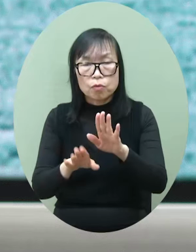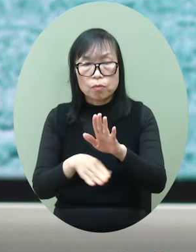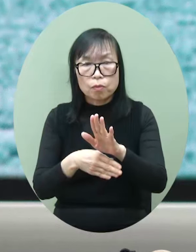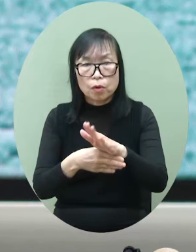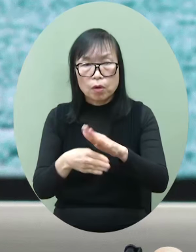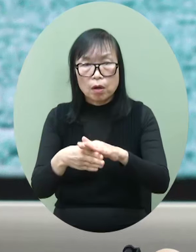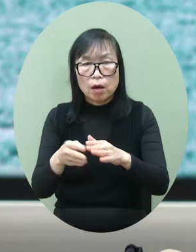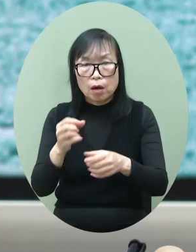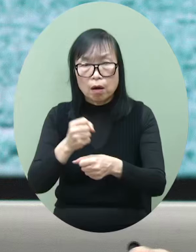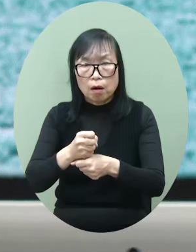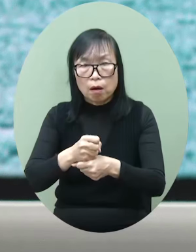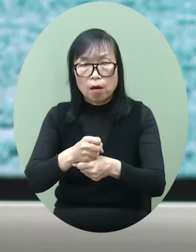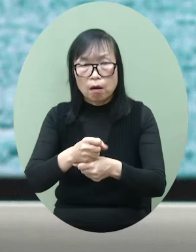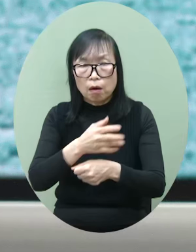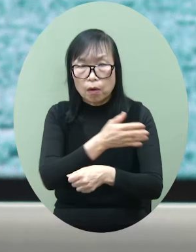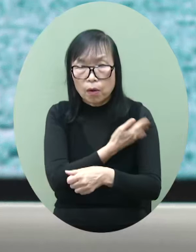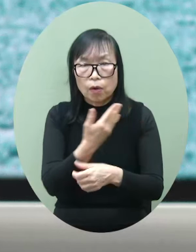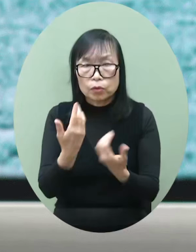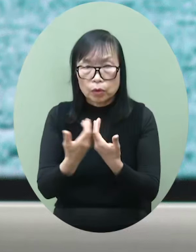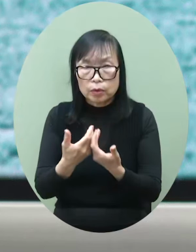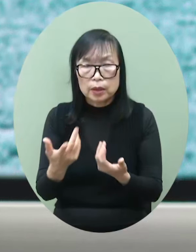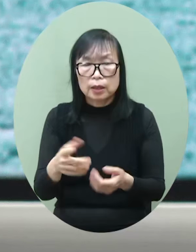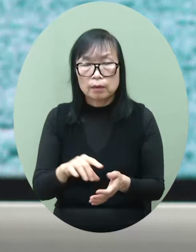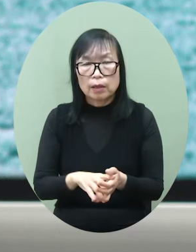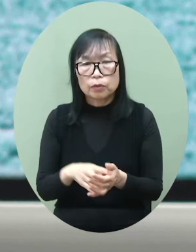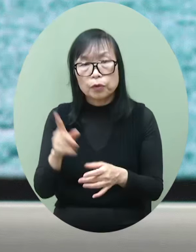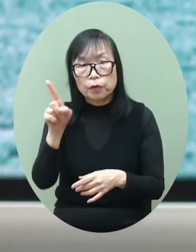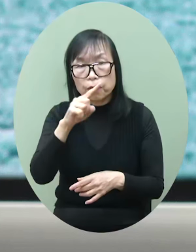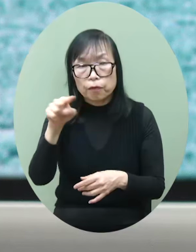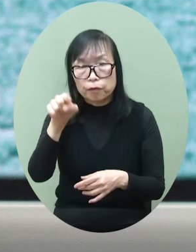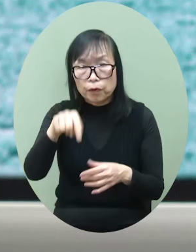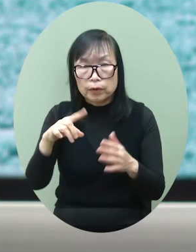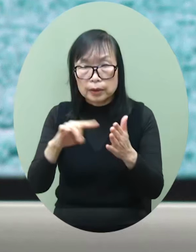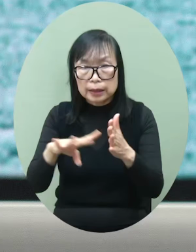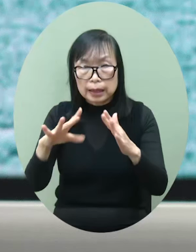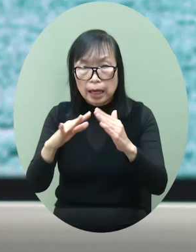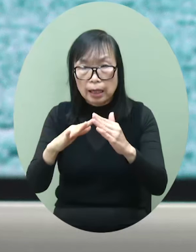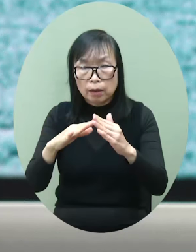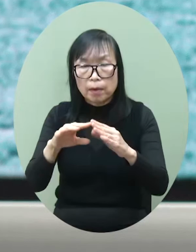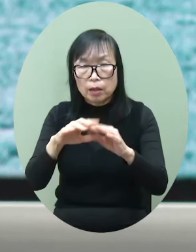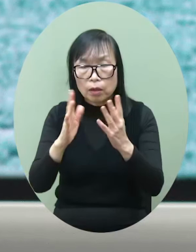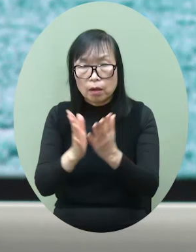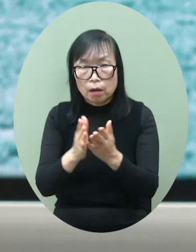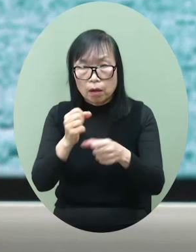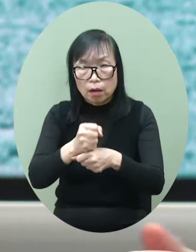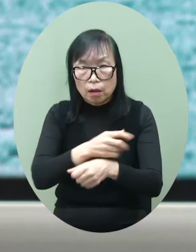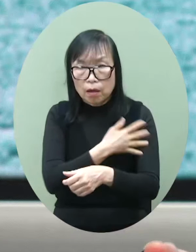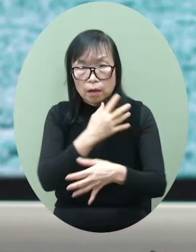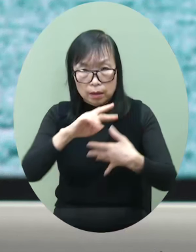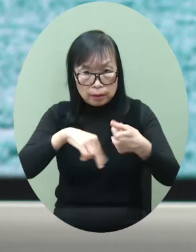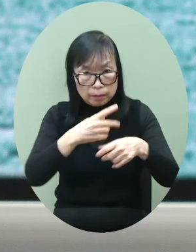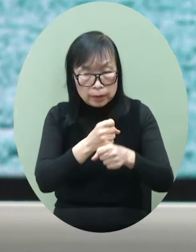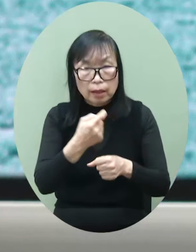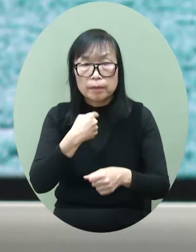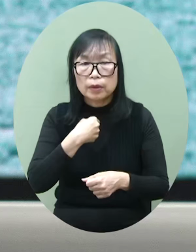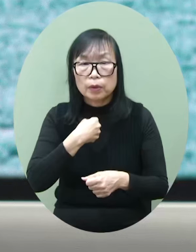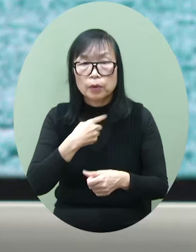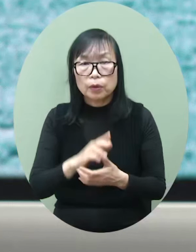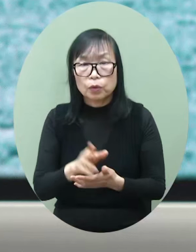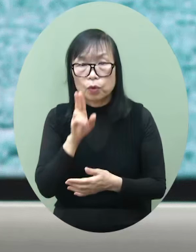stores have to be tested and also the customers who cumulatively have stayed in the market